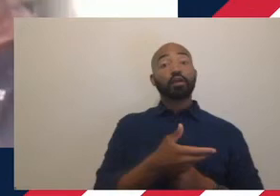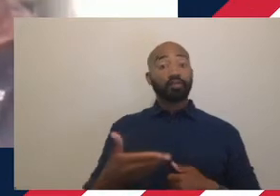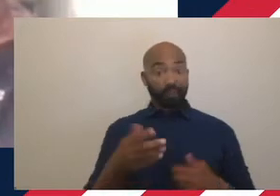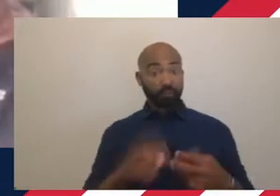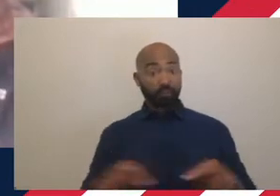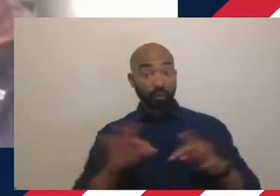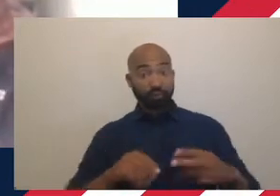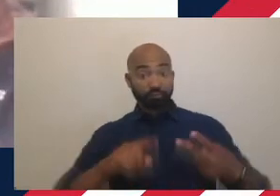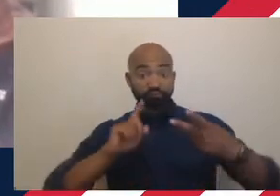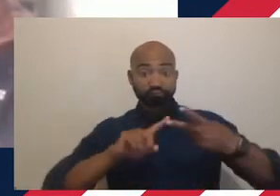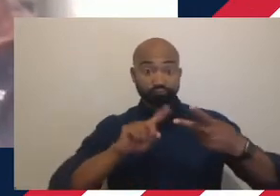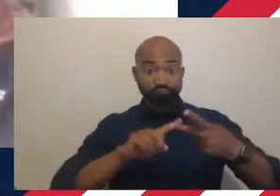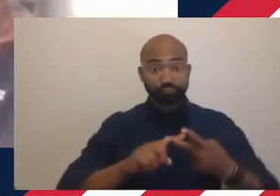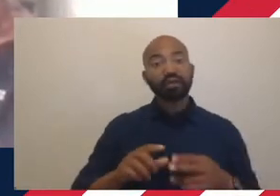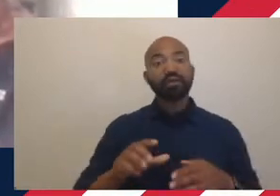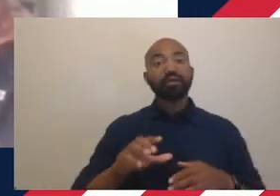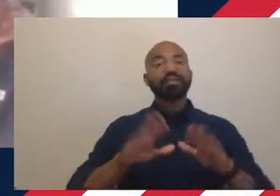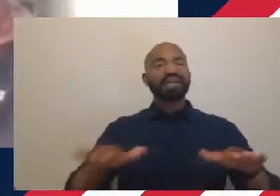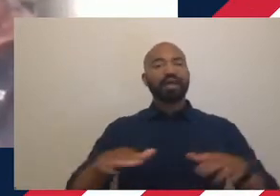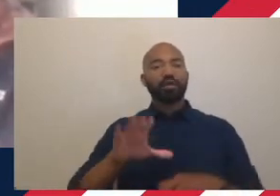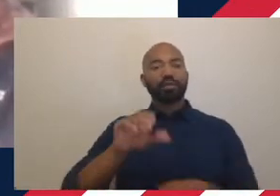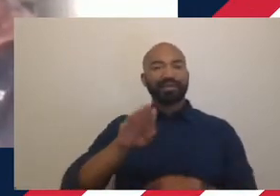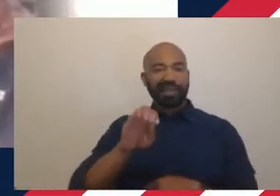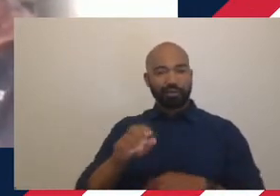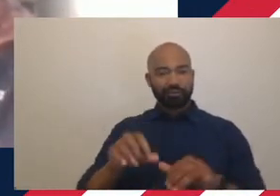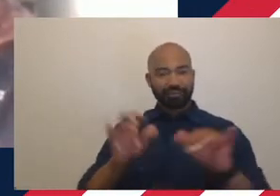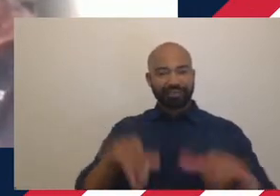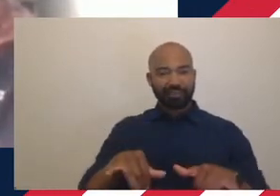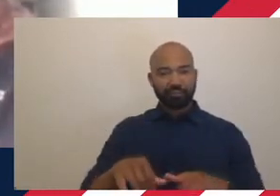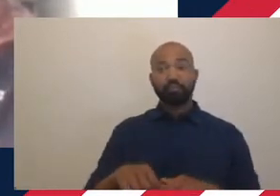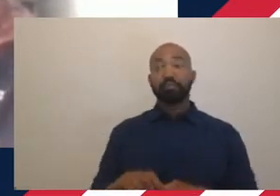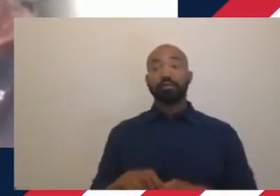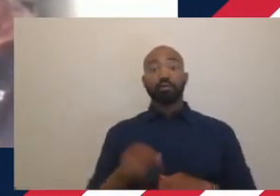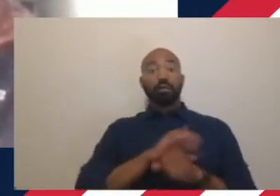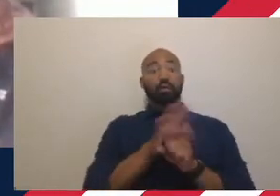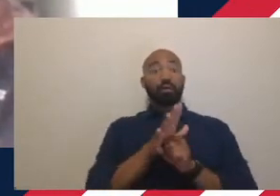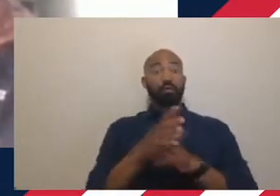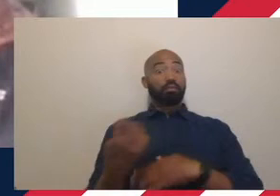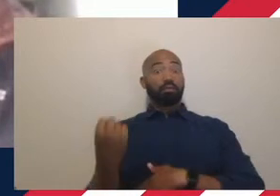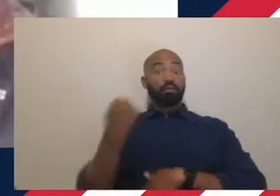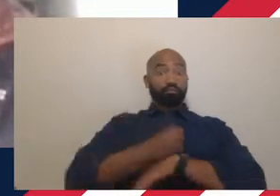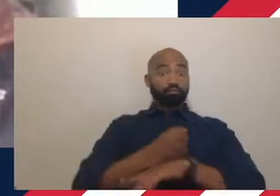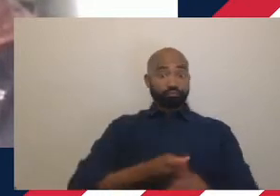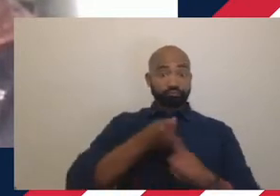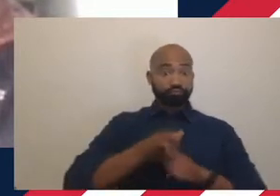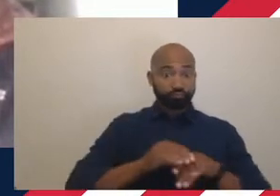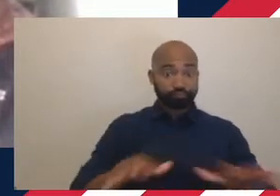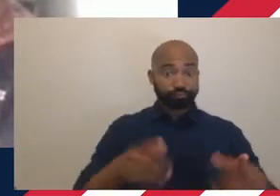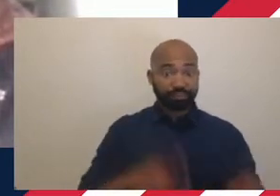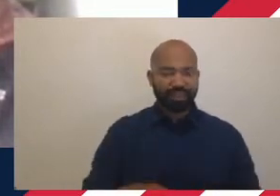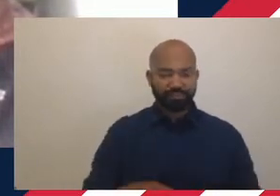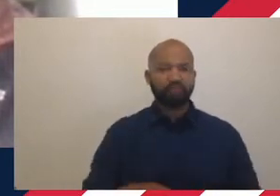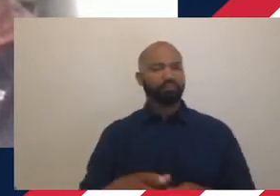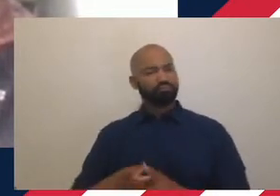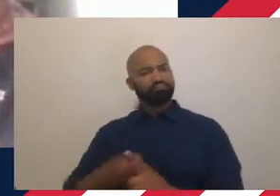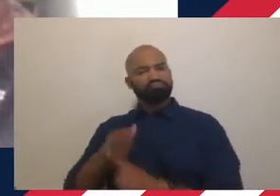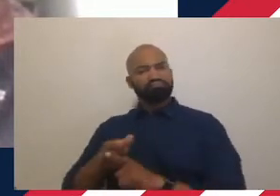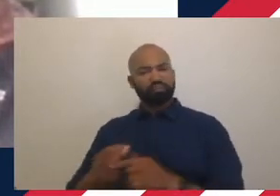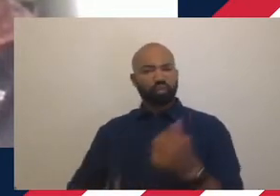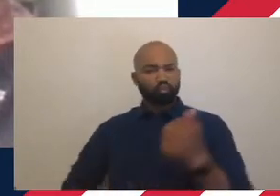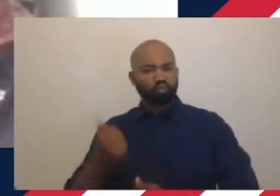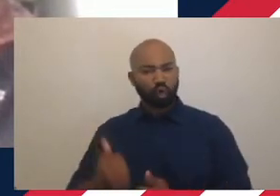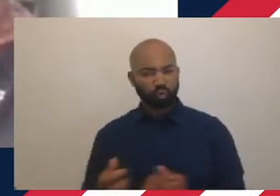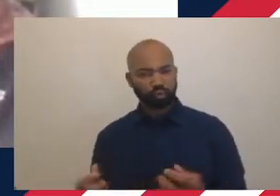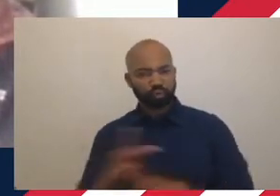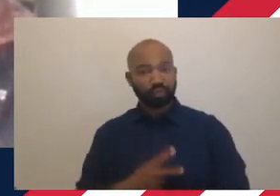system. Our childcare system was among the hardest hit by the COVID-19 shutdown. A third of childcare workers nationwide were laid off